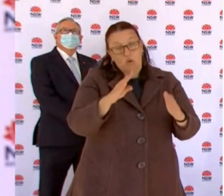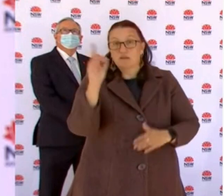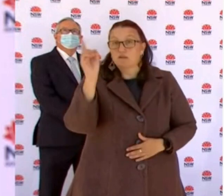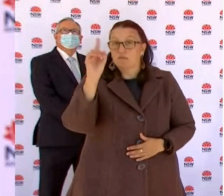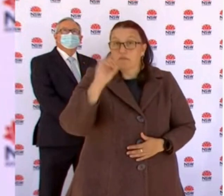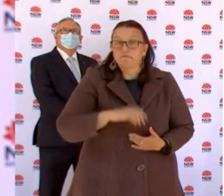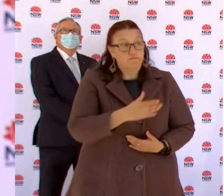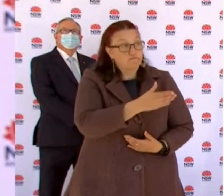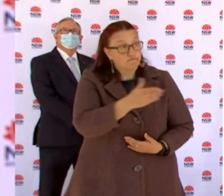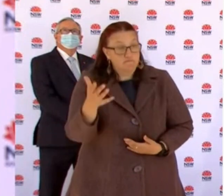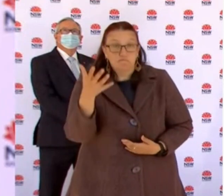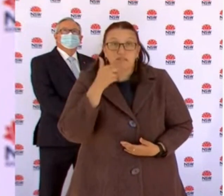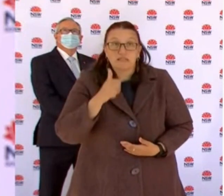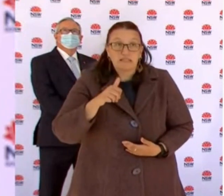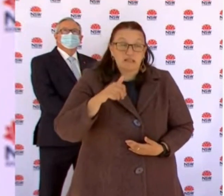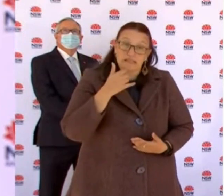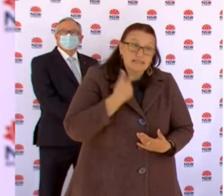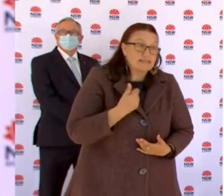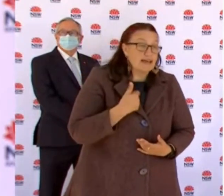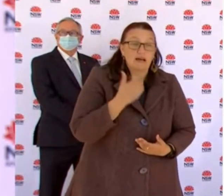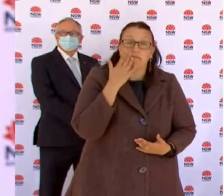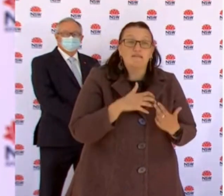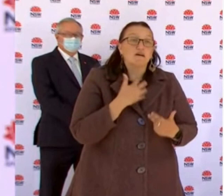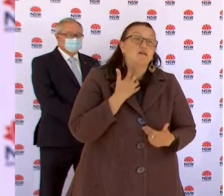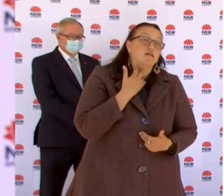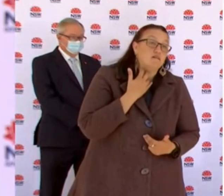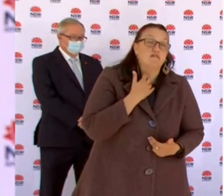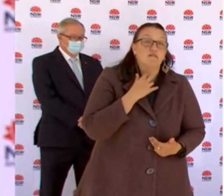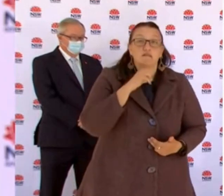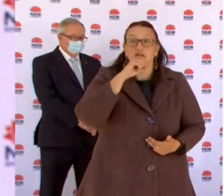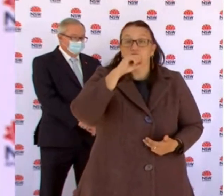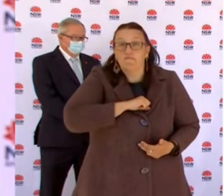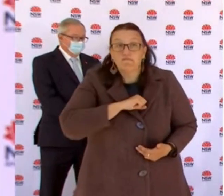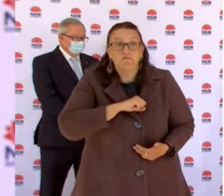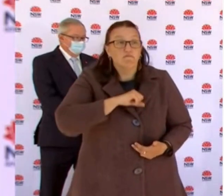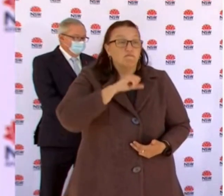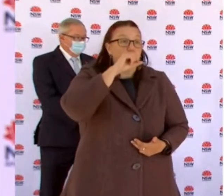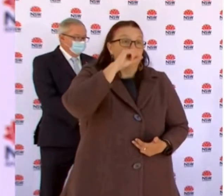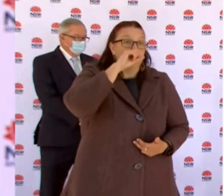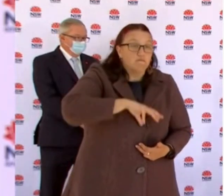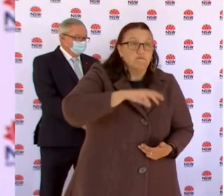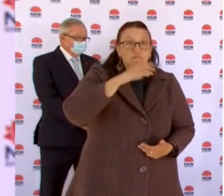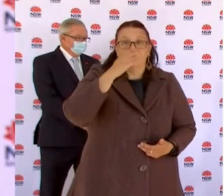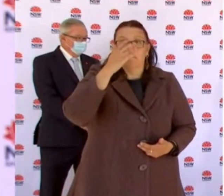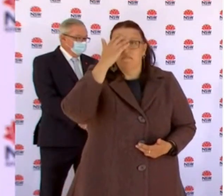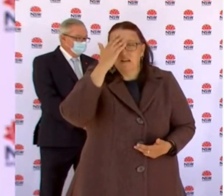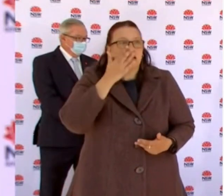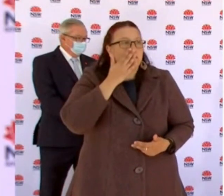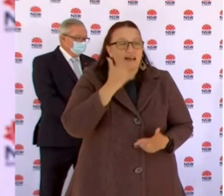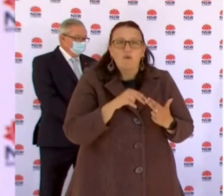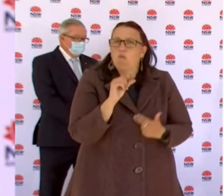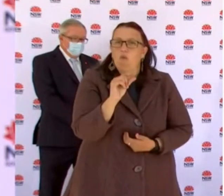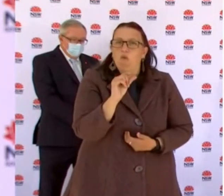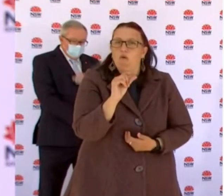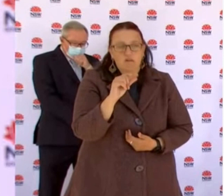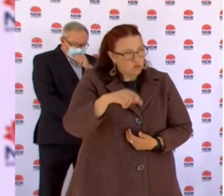of getting everyone tested, please with the most minimal of symptoms. Please, I really want to say thank you to the